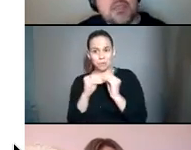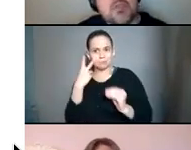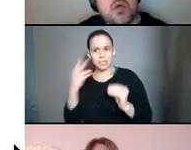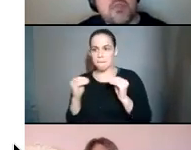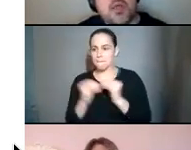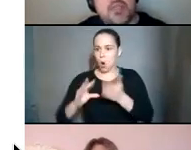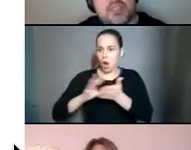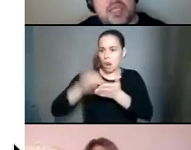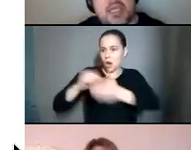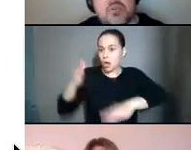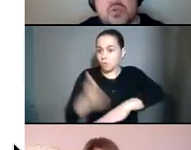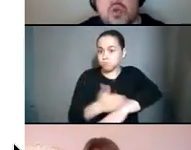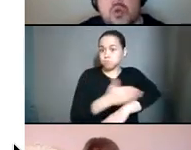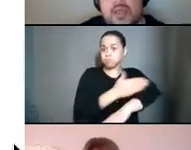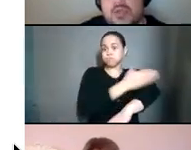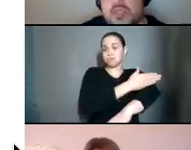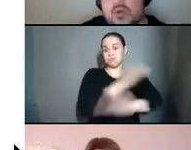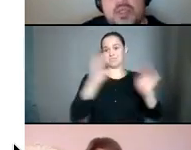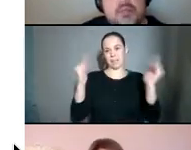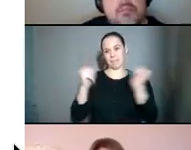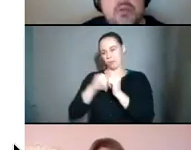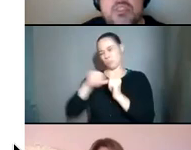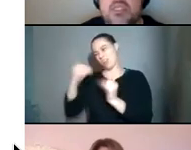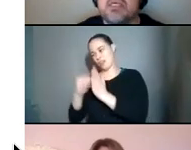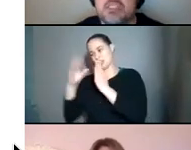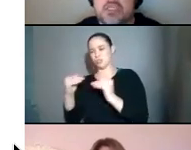peers who complete fewer than 5 lessons.